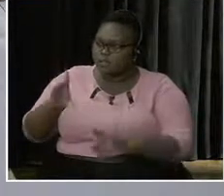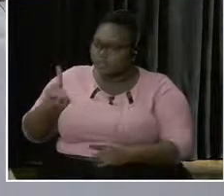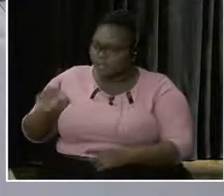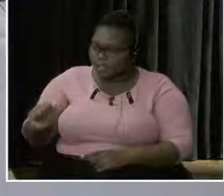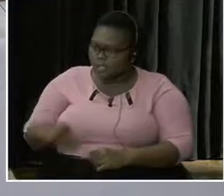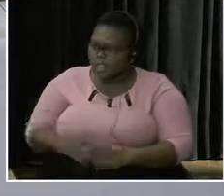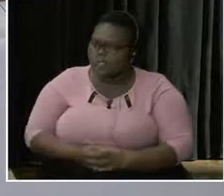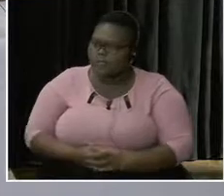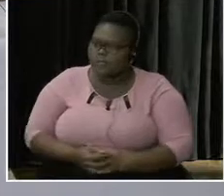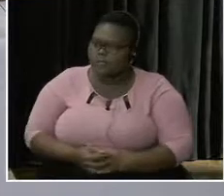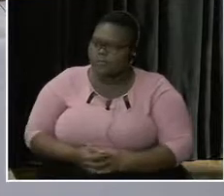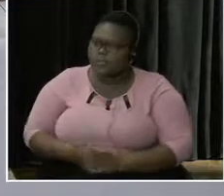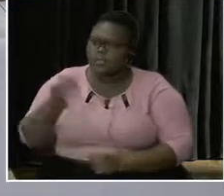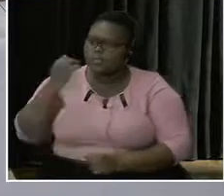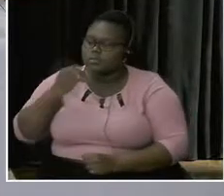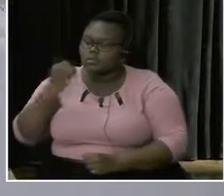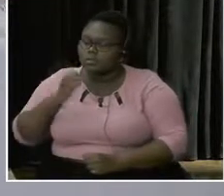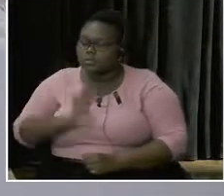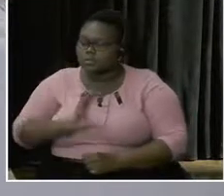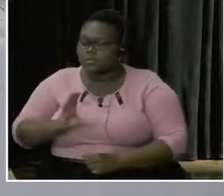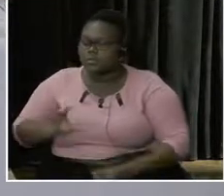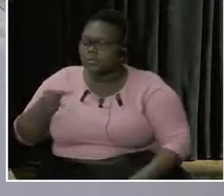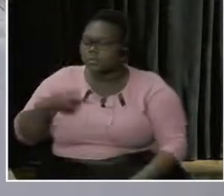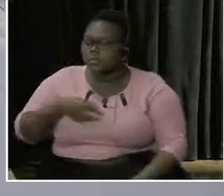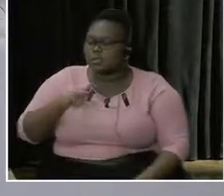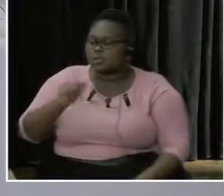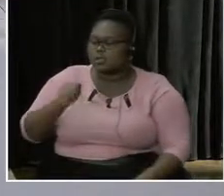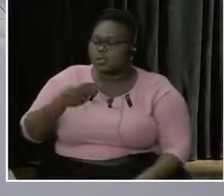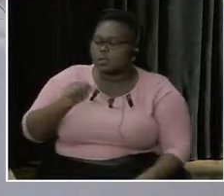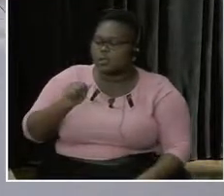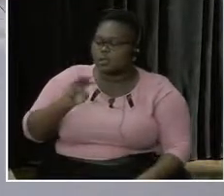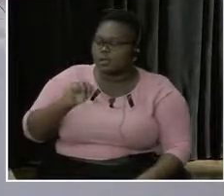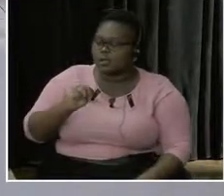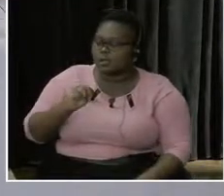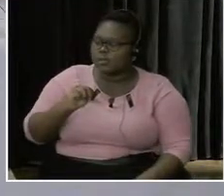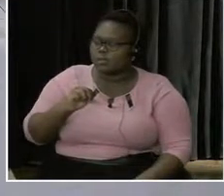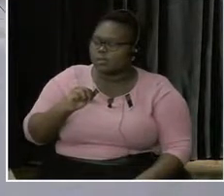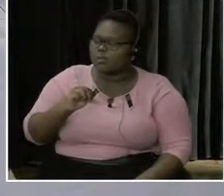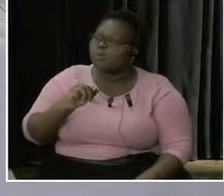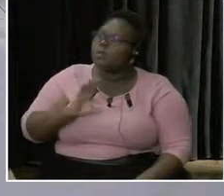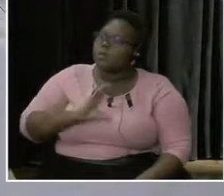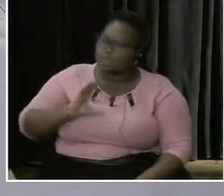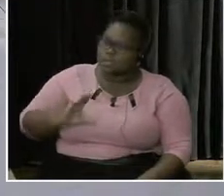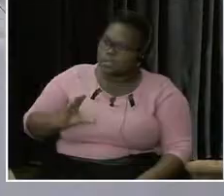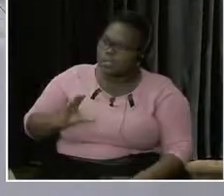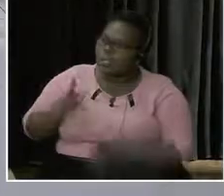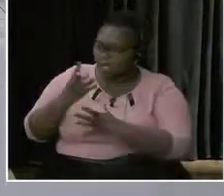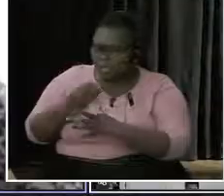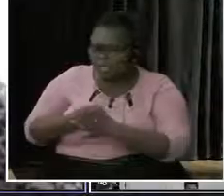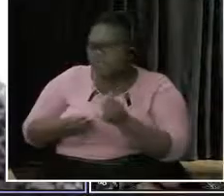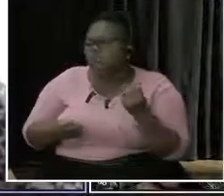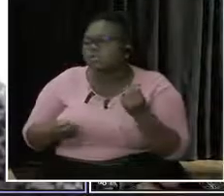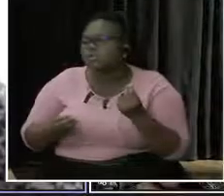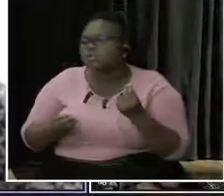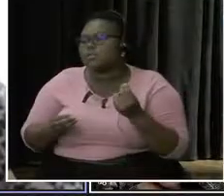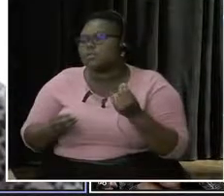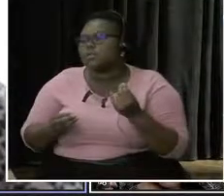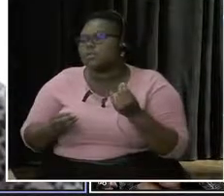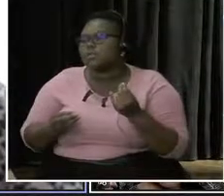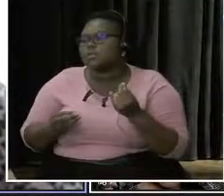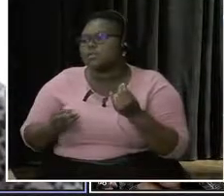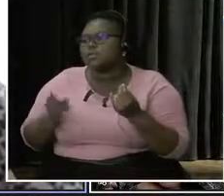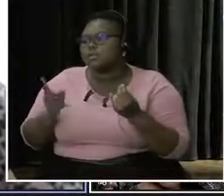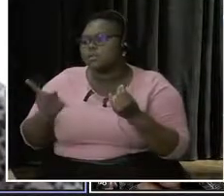Speaker, it's Councillor Graham. Yes, Councillor Graham. Councillor Sabisi is absent. He